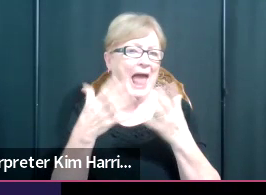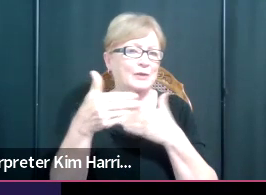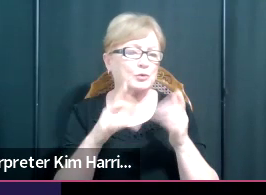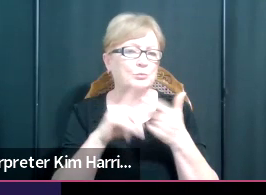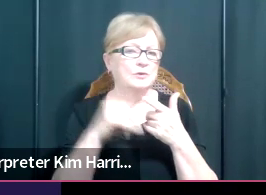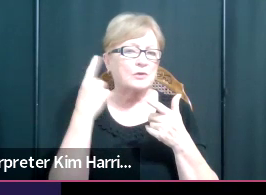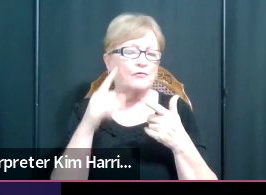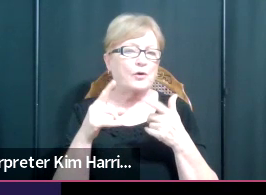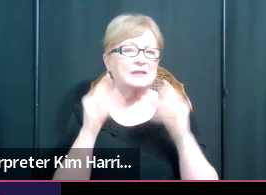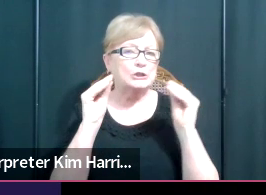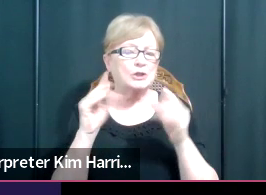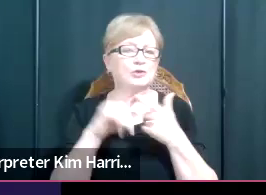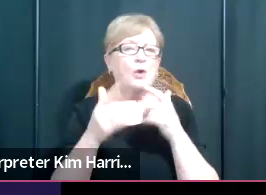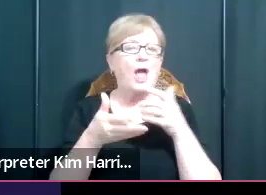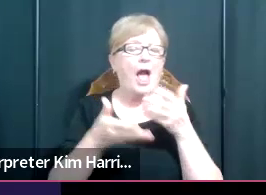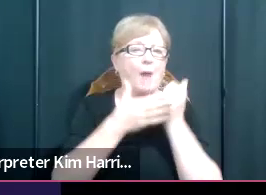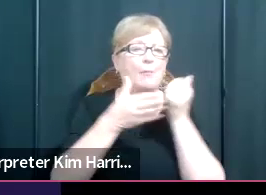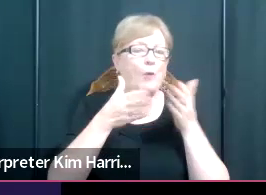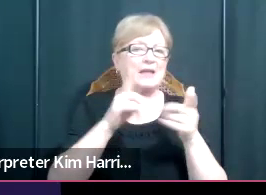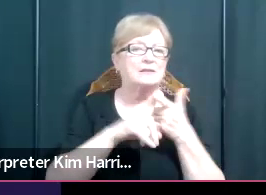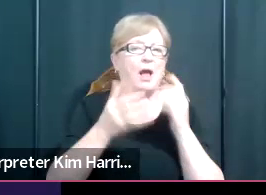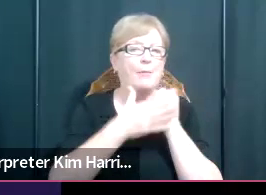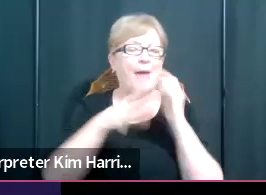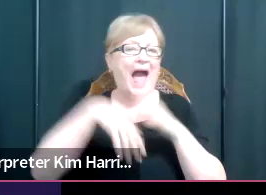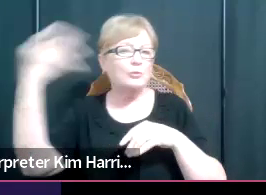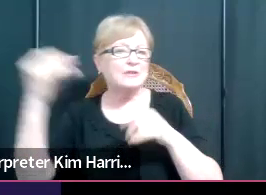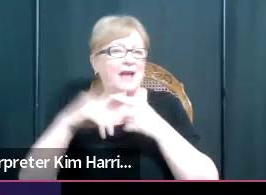and dyslexia and ways to help them outside of school?